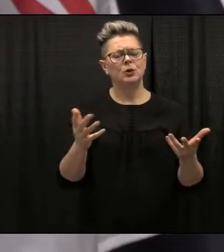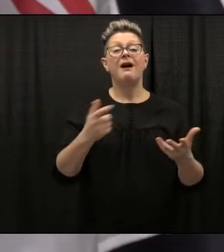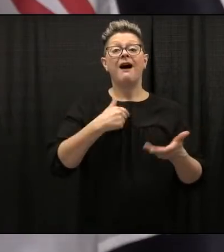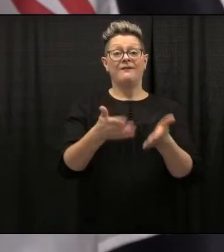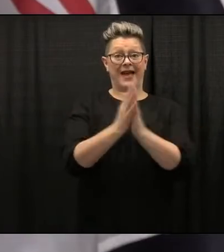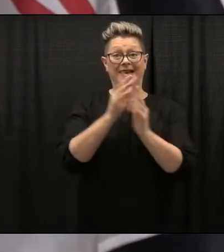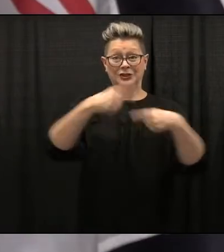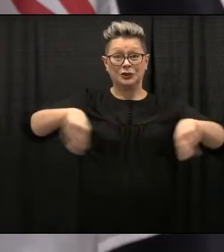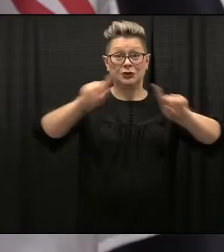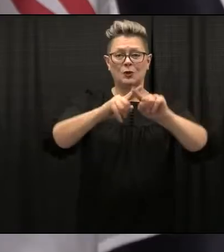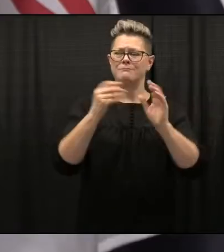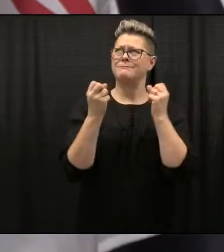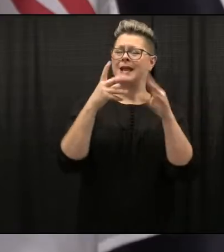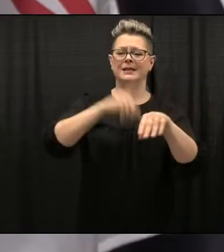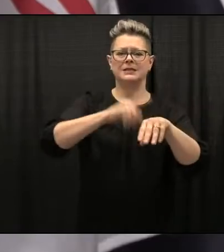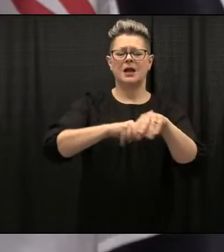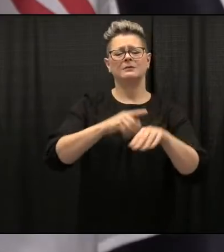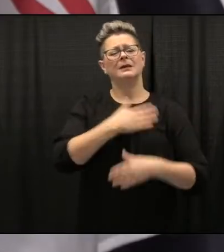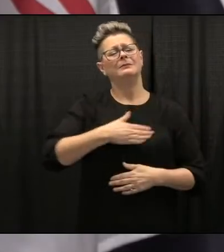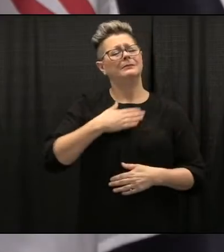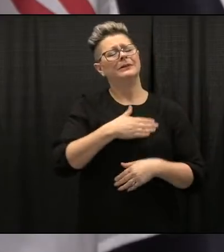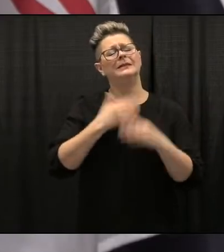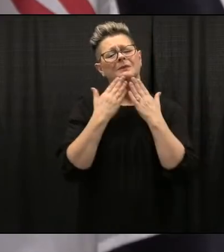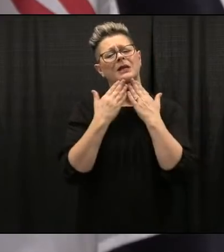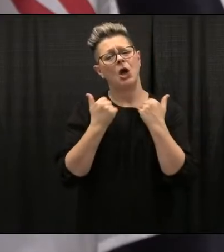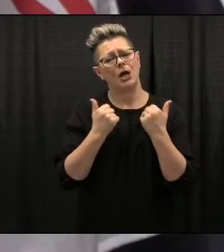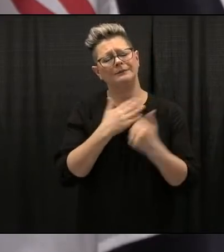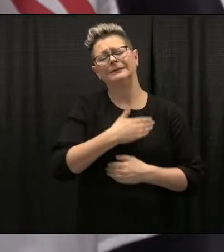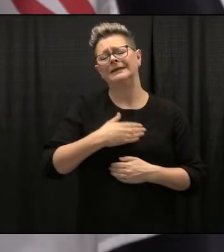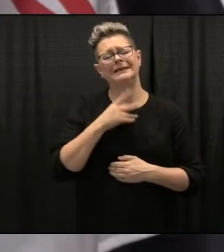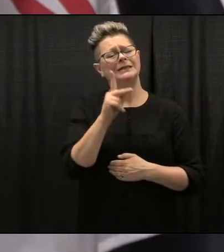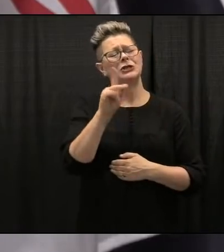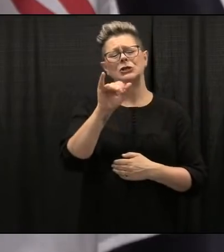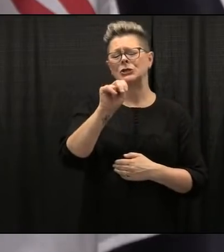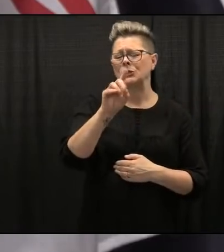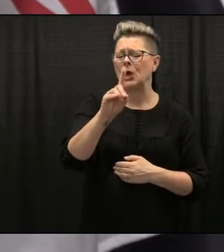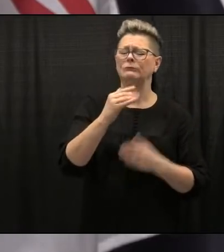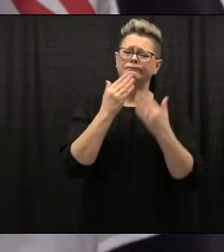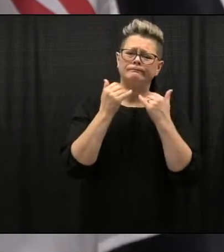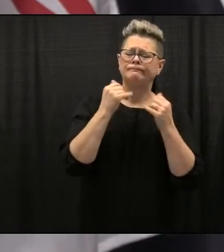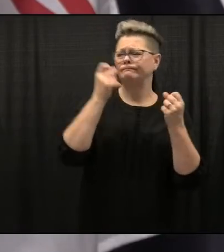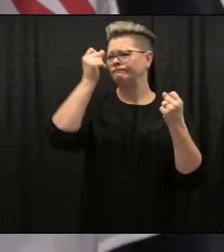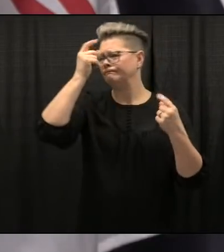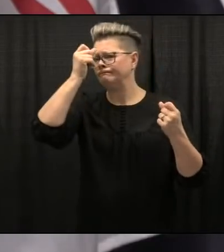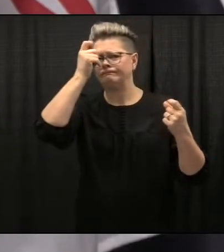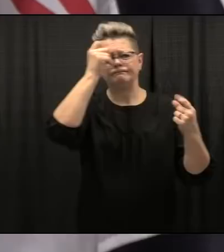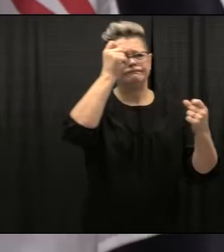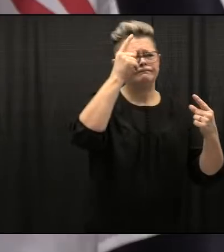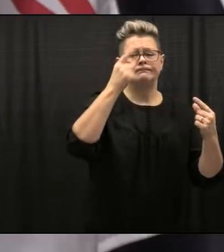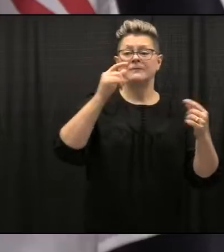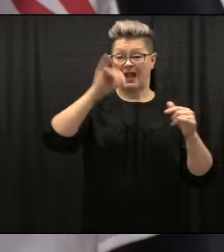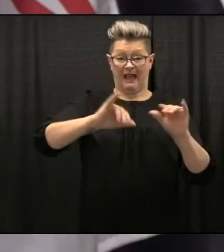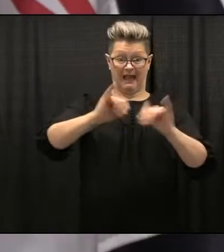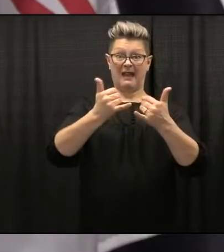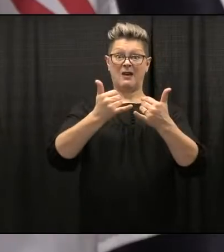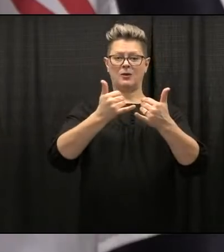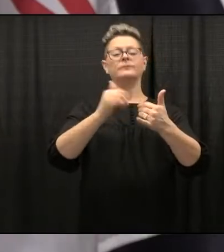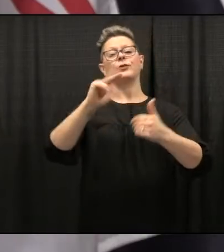you to be kind, and right now, the kindest thing you can do for all of those around you is to get that booster